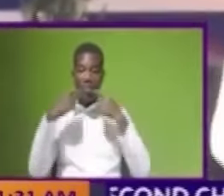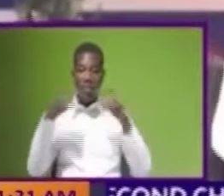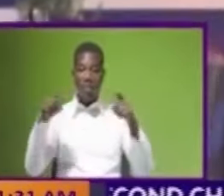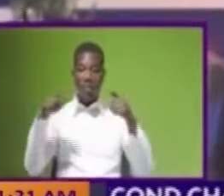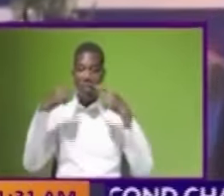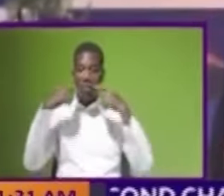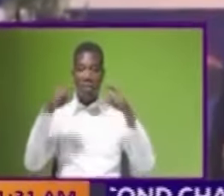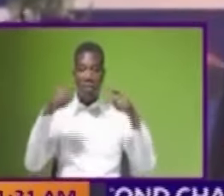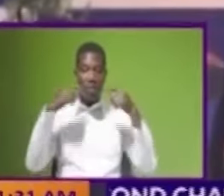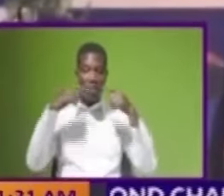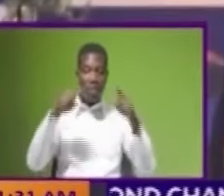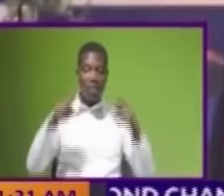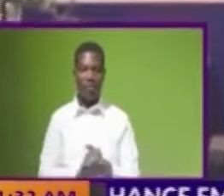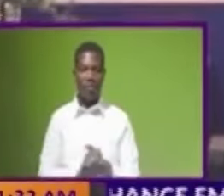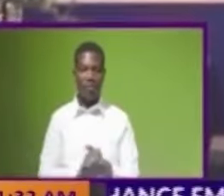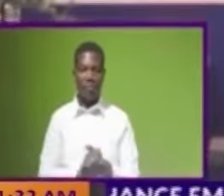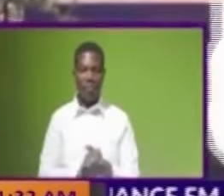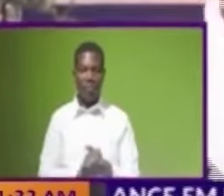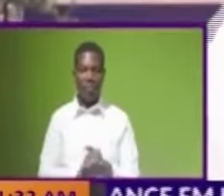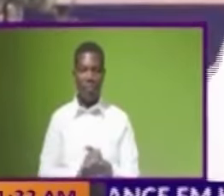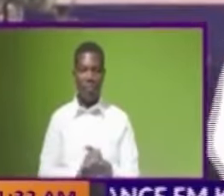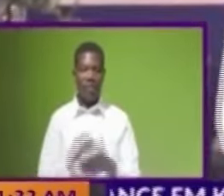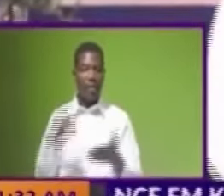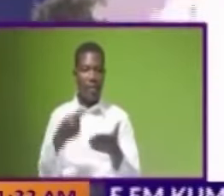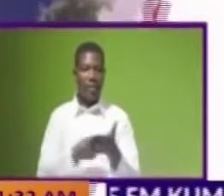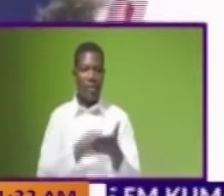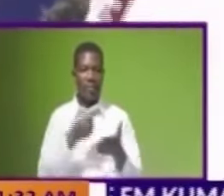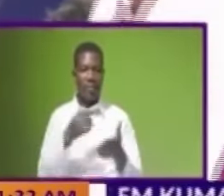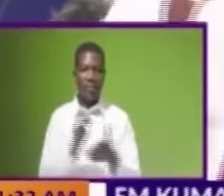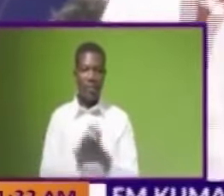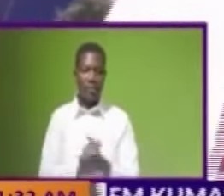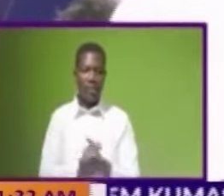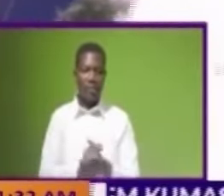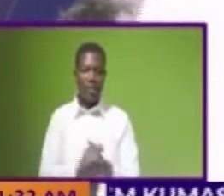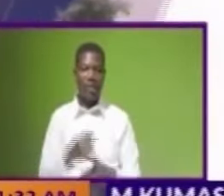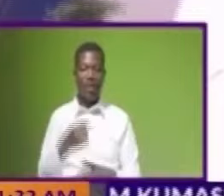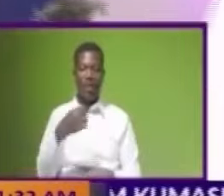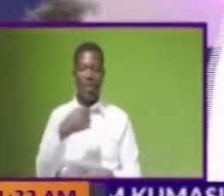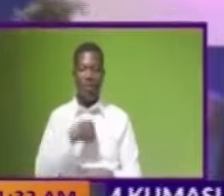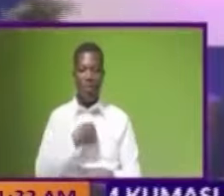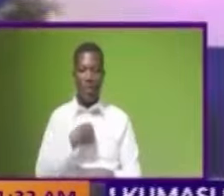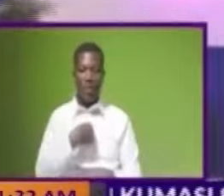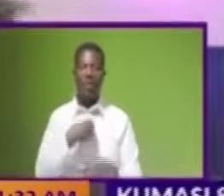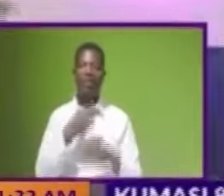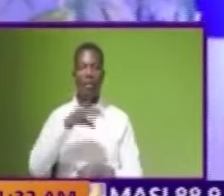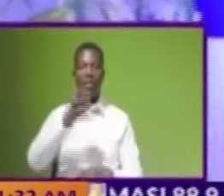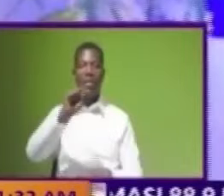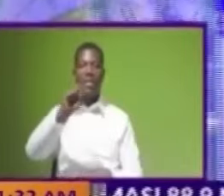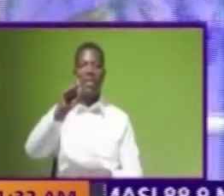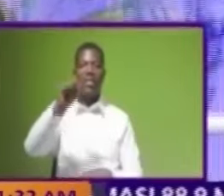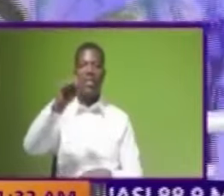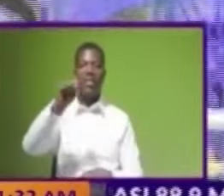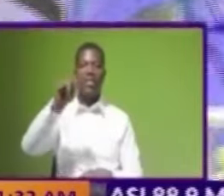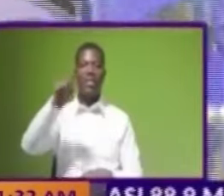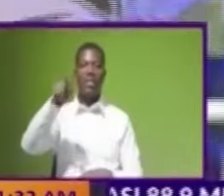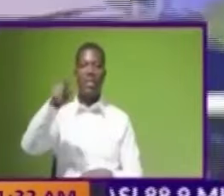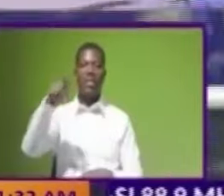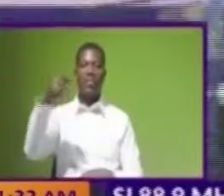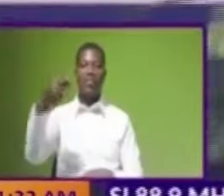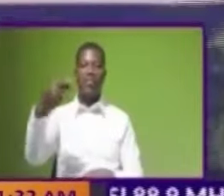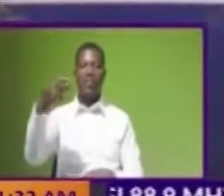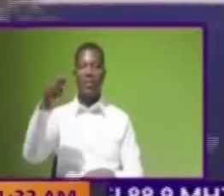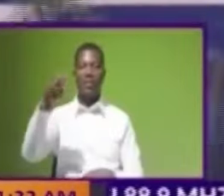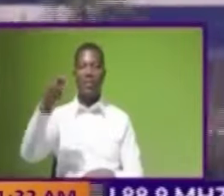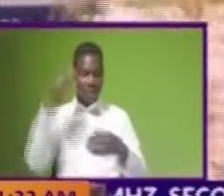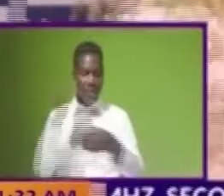beti mi ka se na ko di na tem cry e dey. Ey, amani ani pa hunu. She.